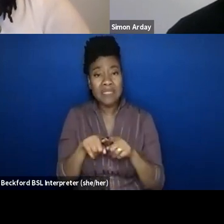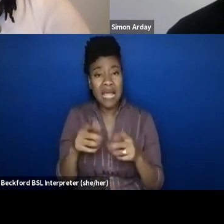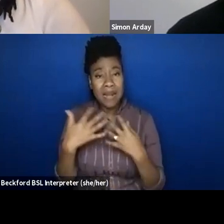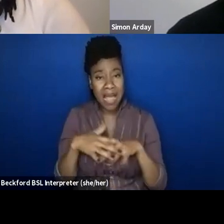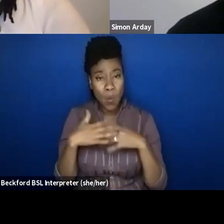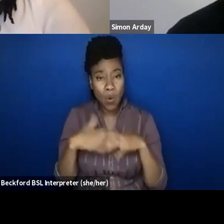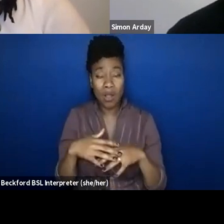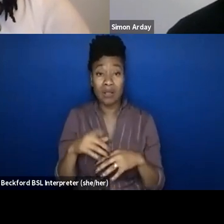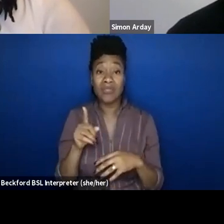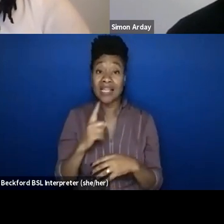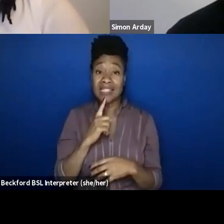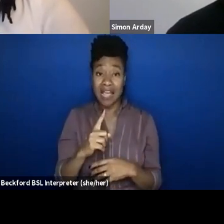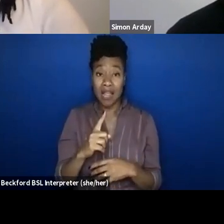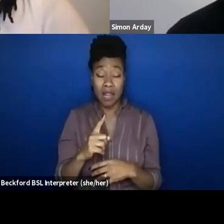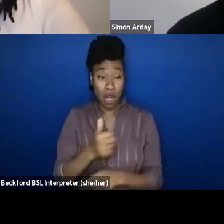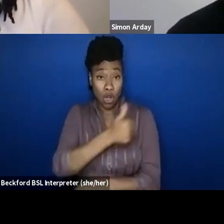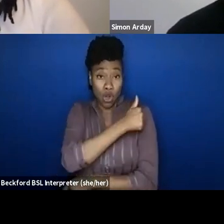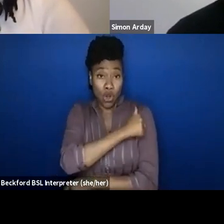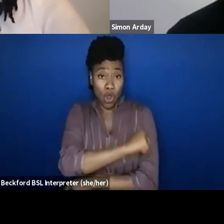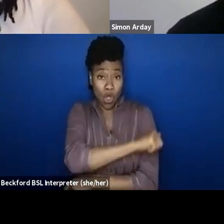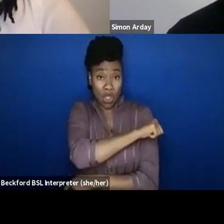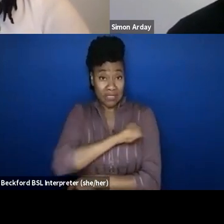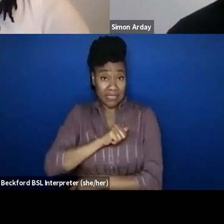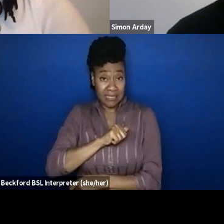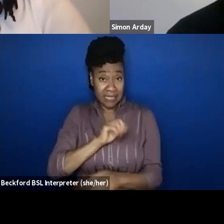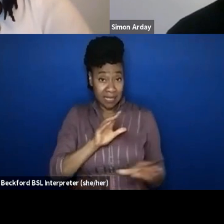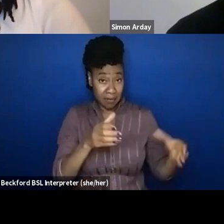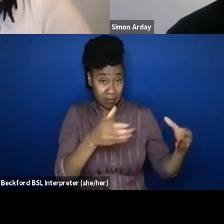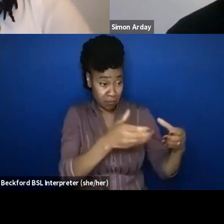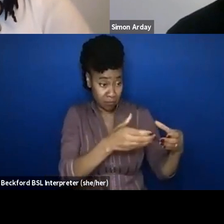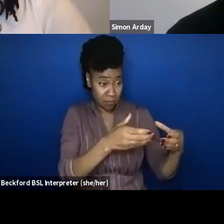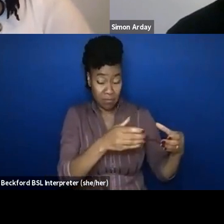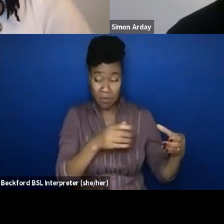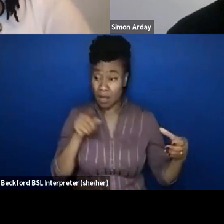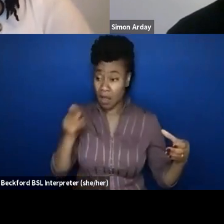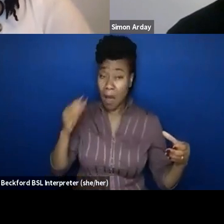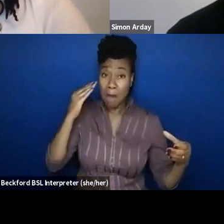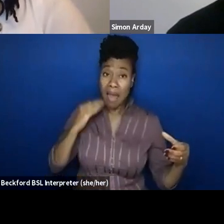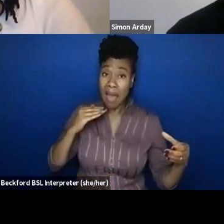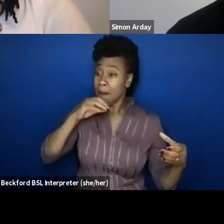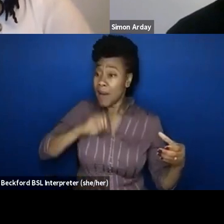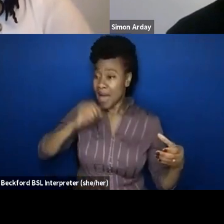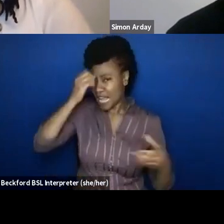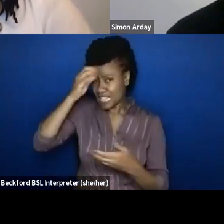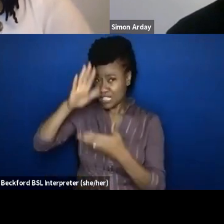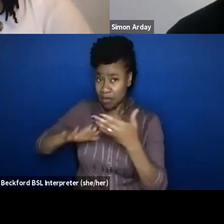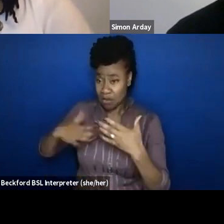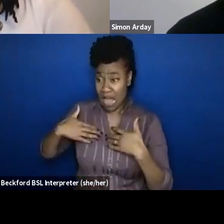nursing workforce must play in improving the Black men's experience of health